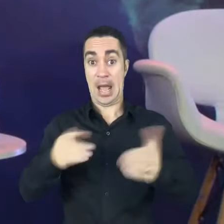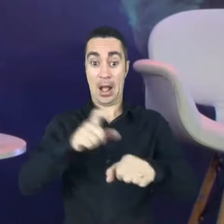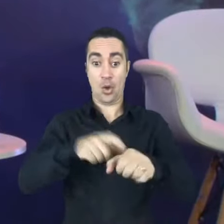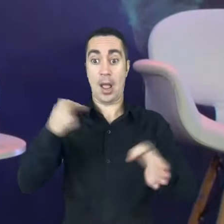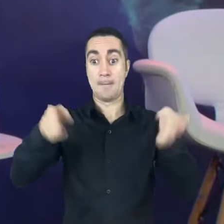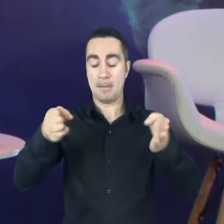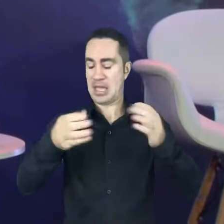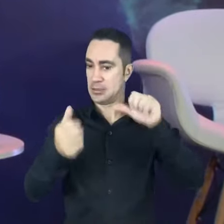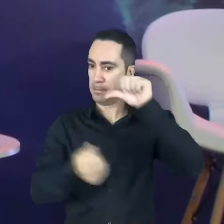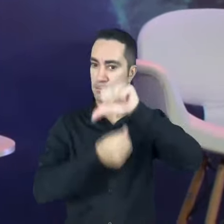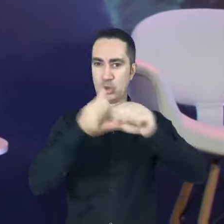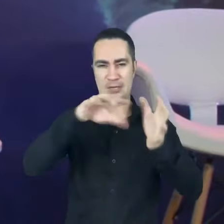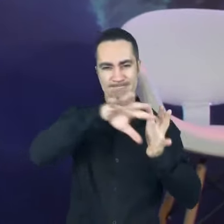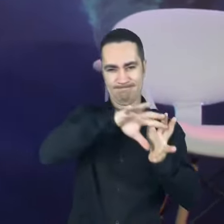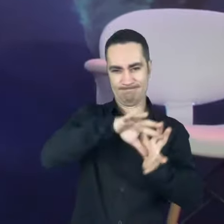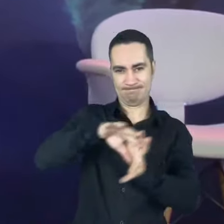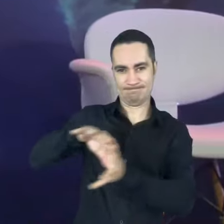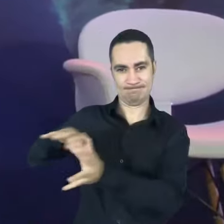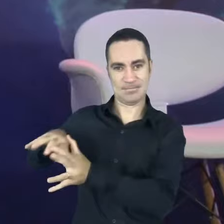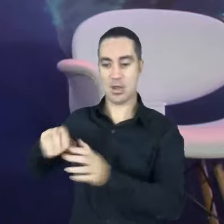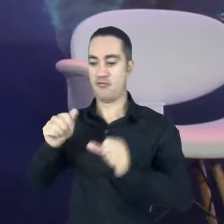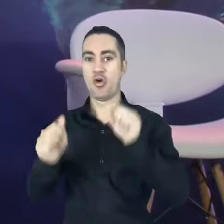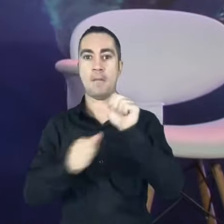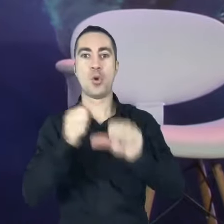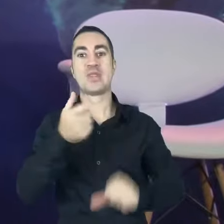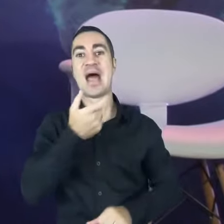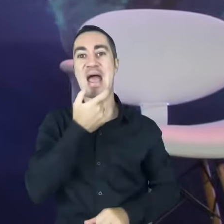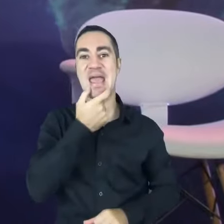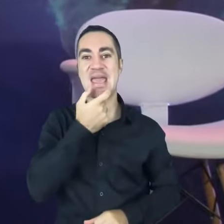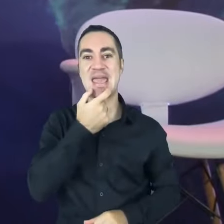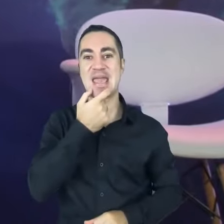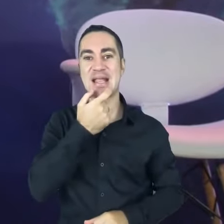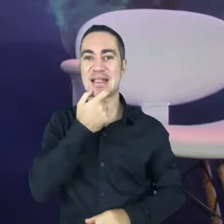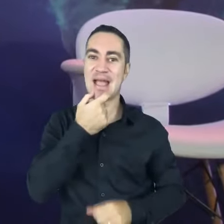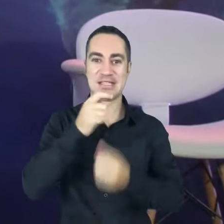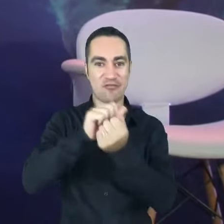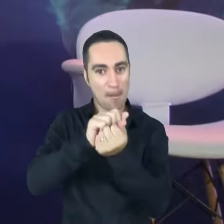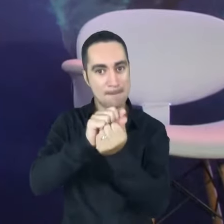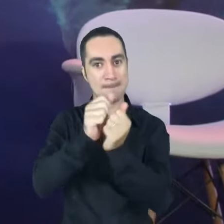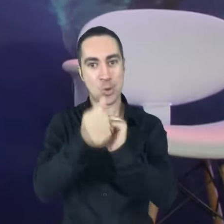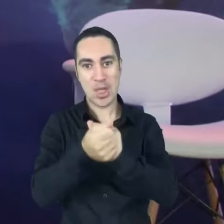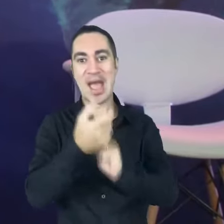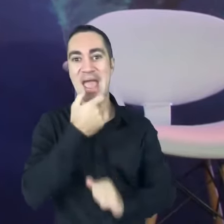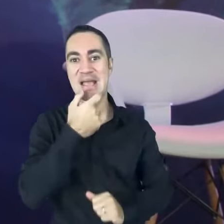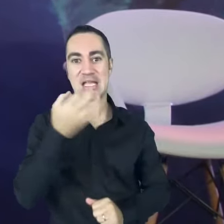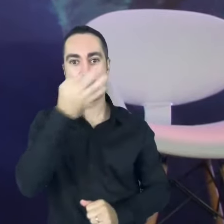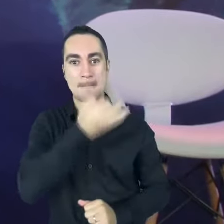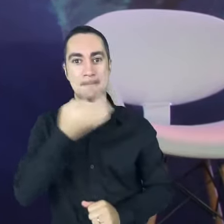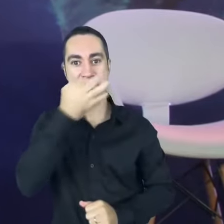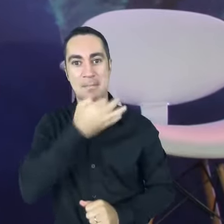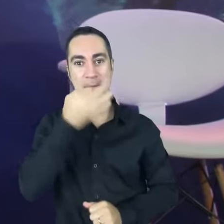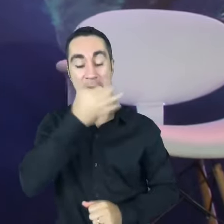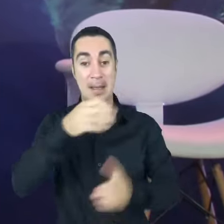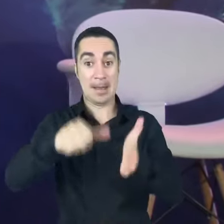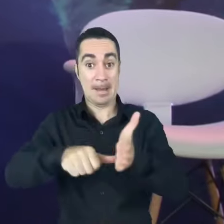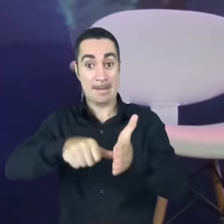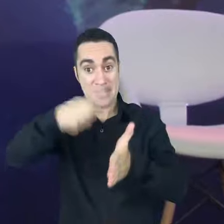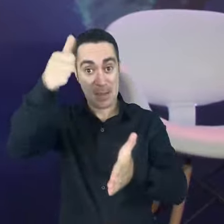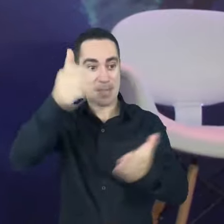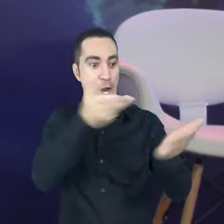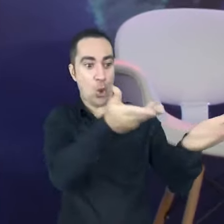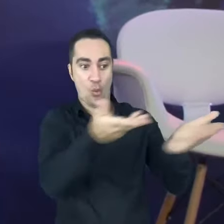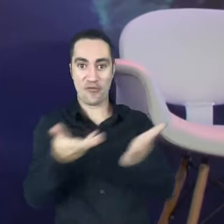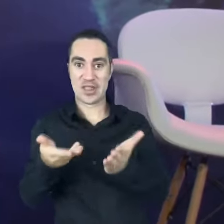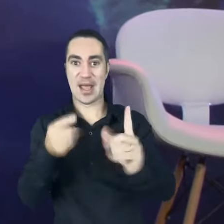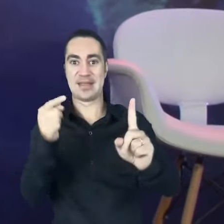para o inglês, vou trocar para o meu broken English, e para receber a nossa primeira convidada de hoje.